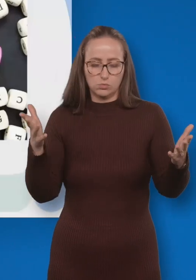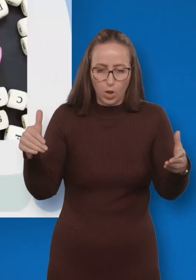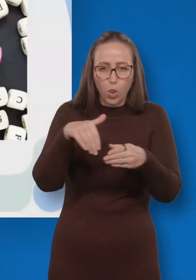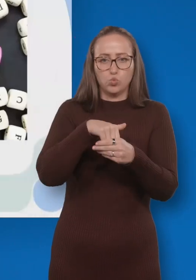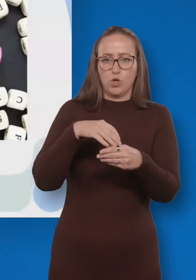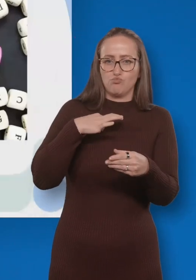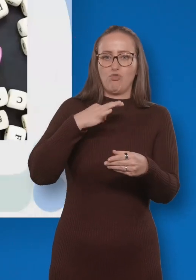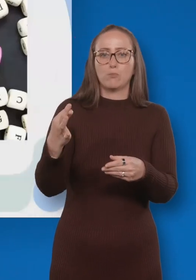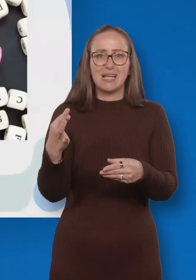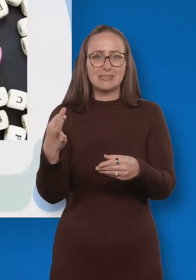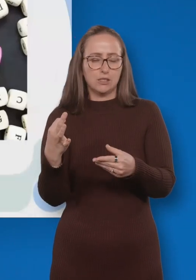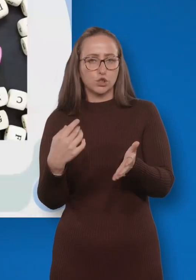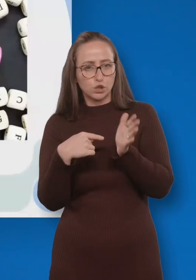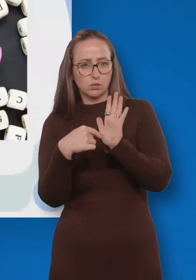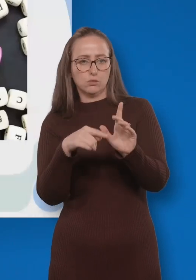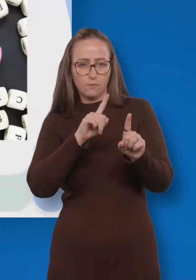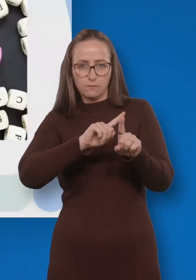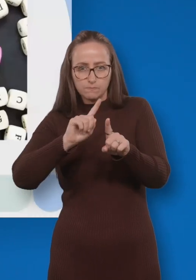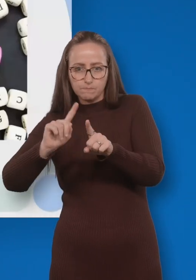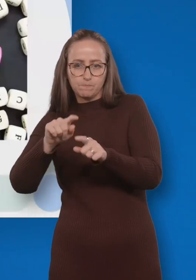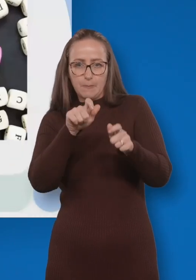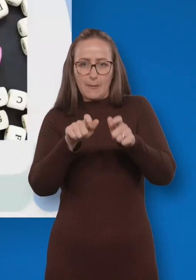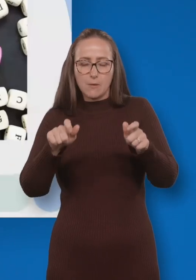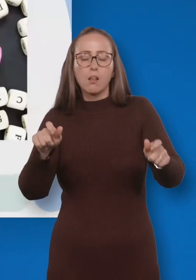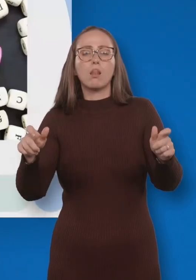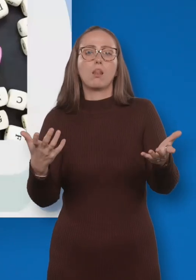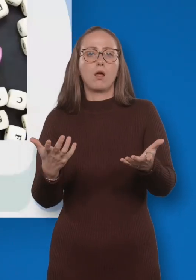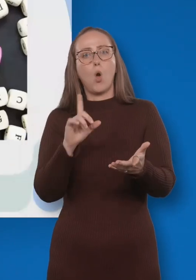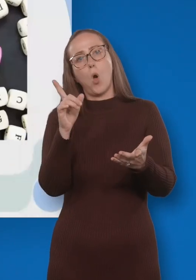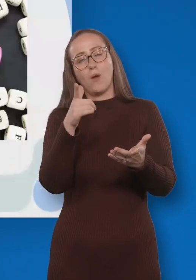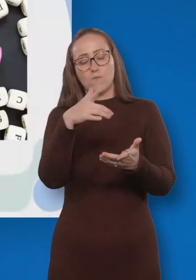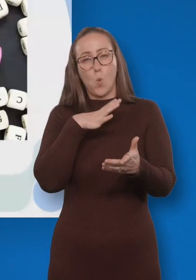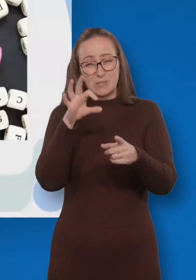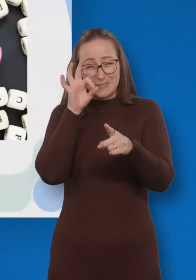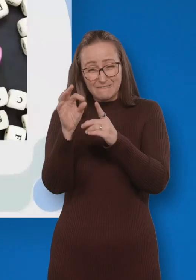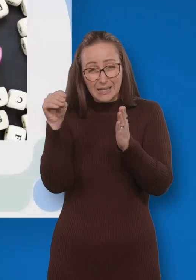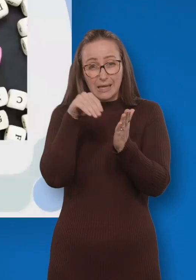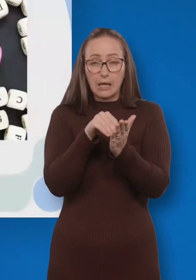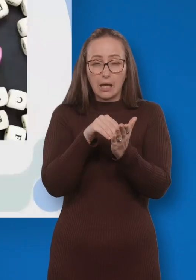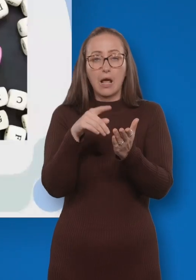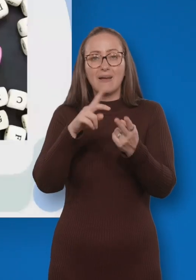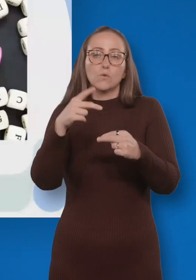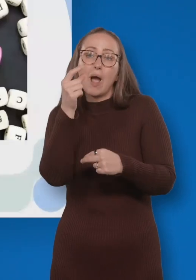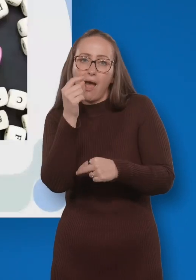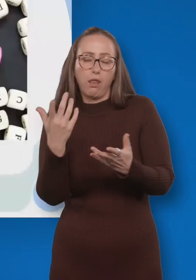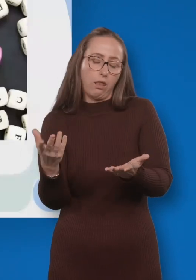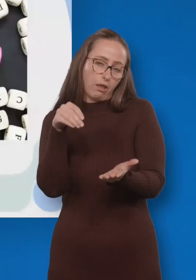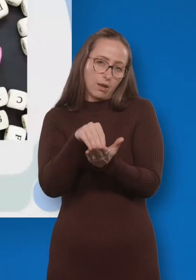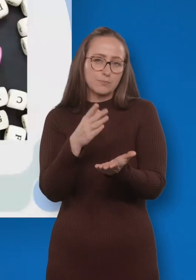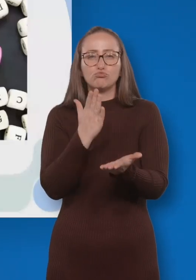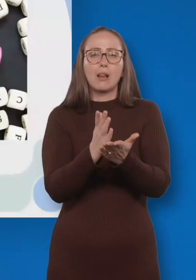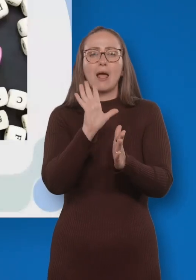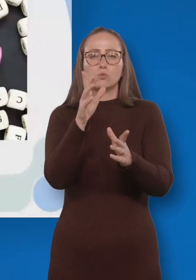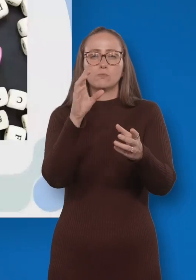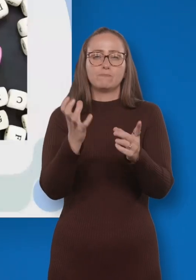representative, representation of different people in the team, unless you wanted to be absolutely specific in the application, because you can be. I think it's just again finding